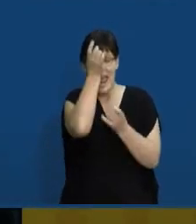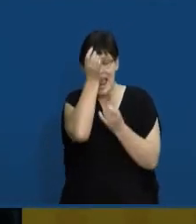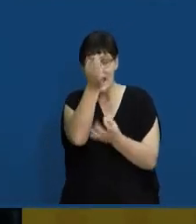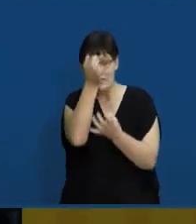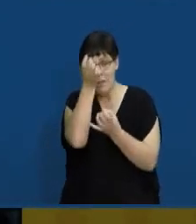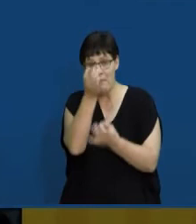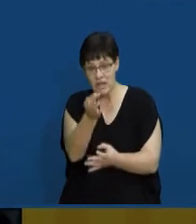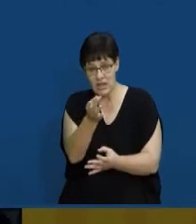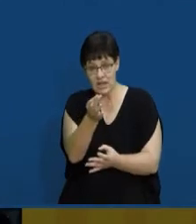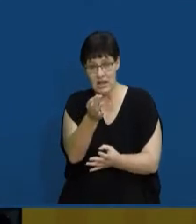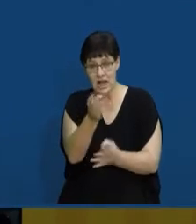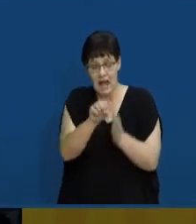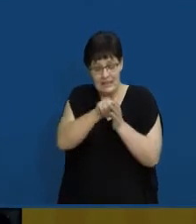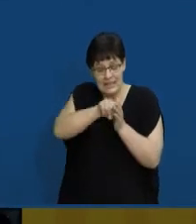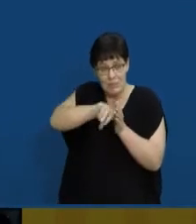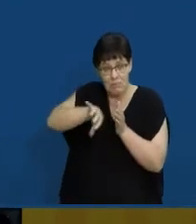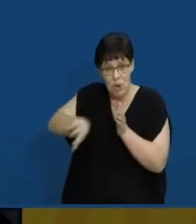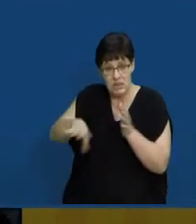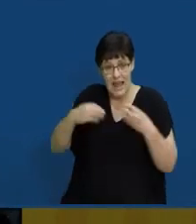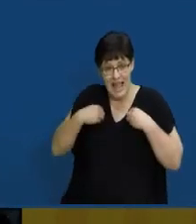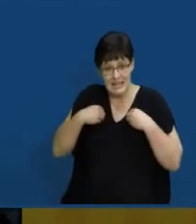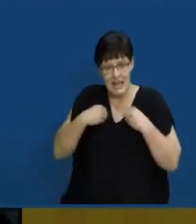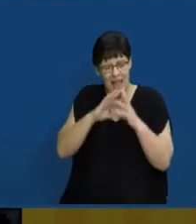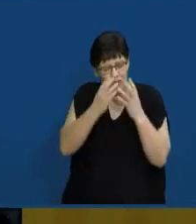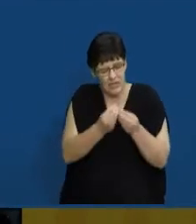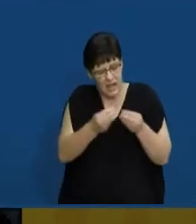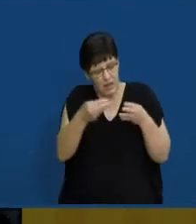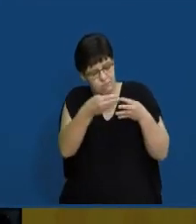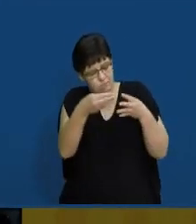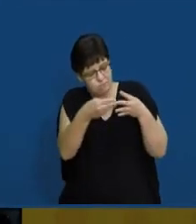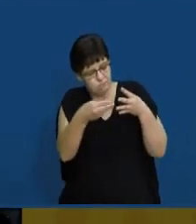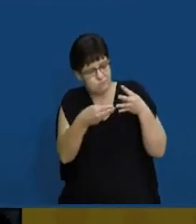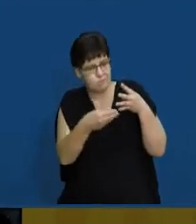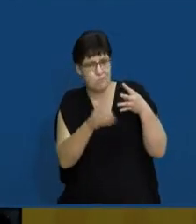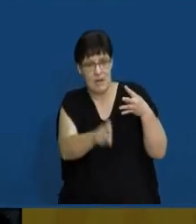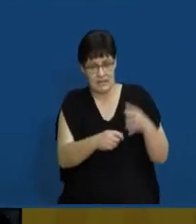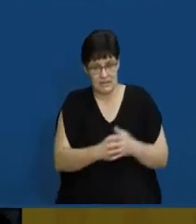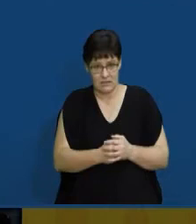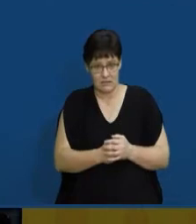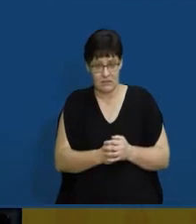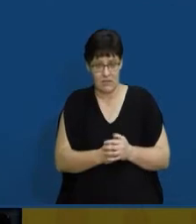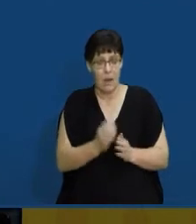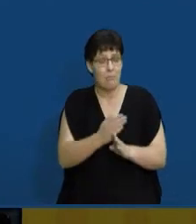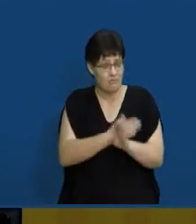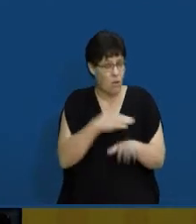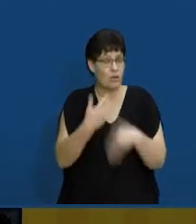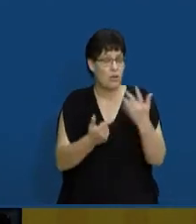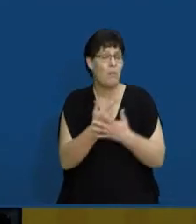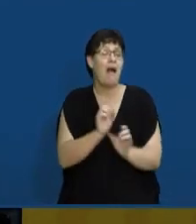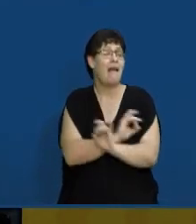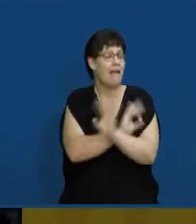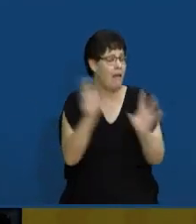information regarding the disposal of an asset. Before we continue, please listen very carefully to what I'm saying